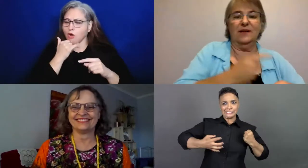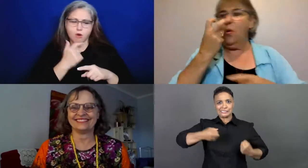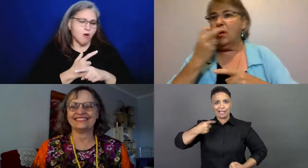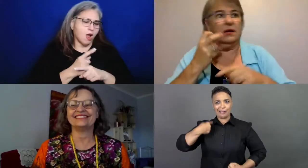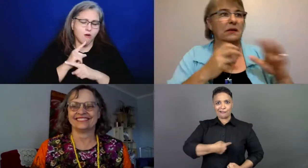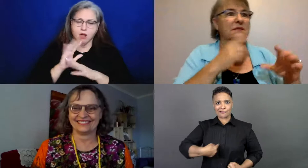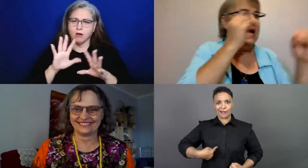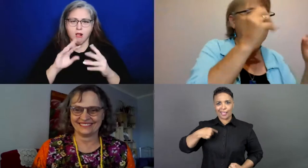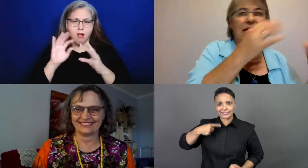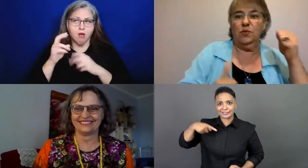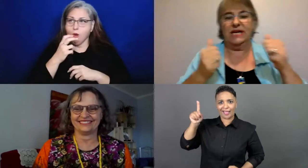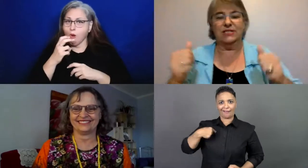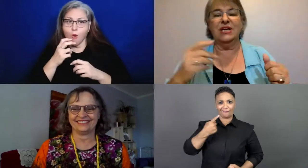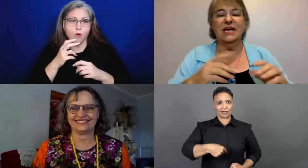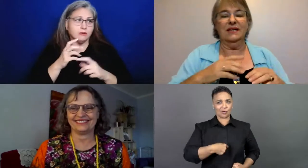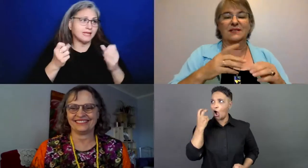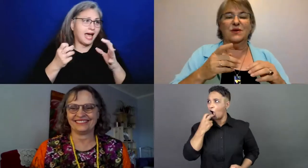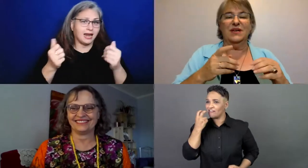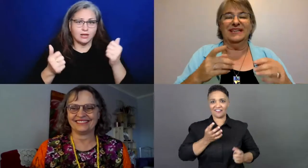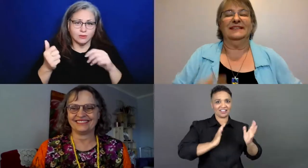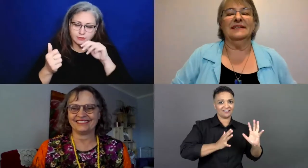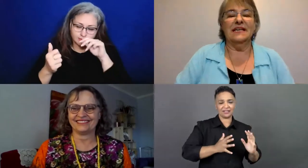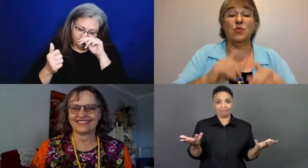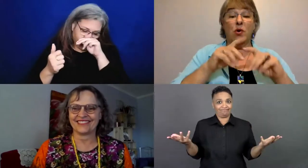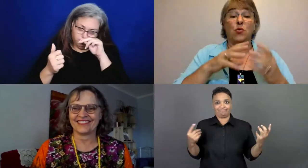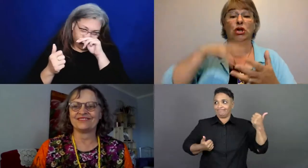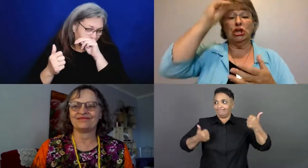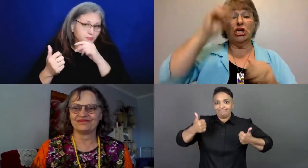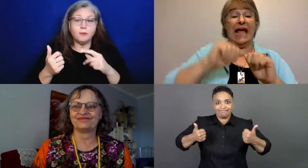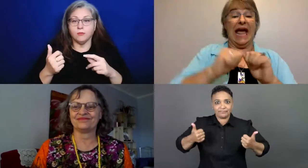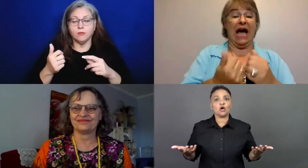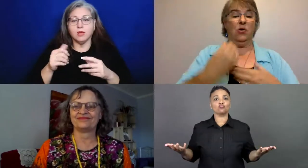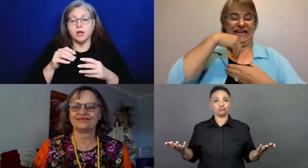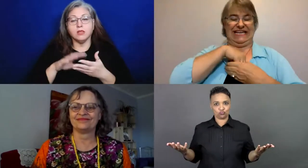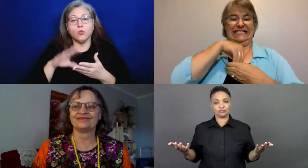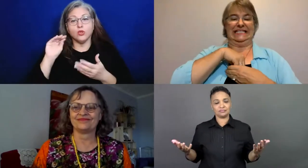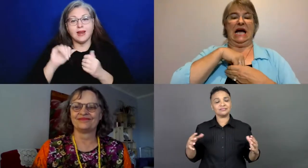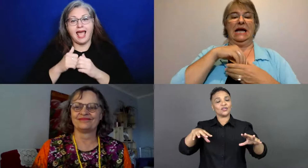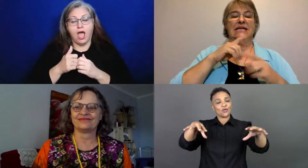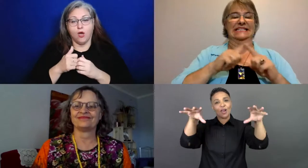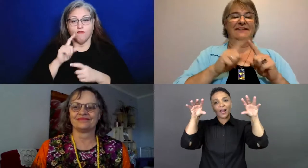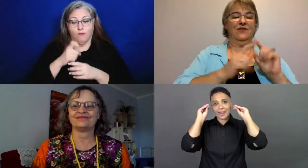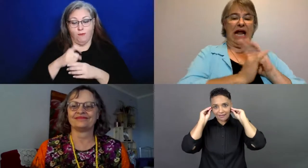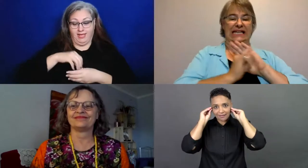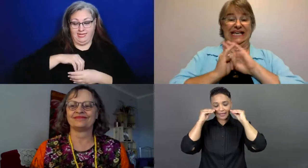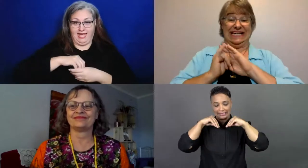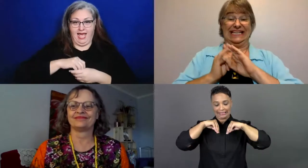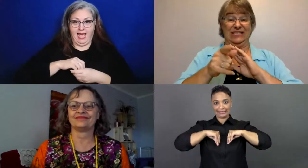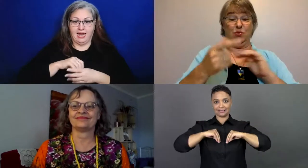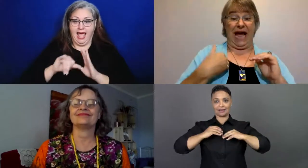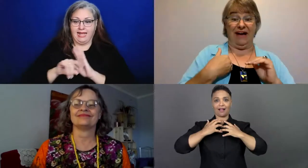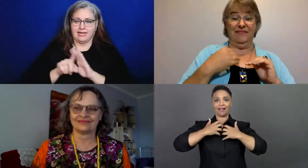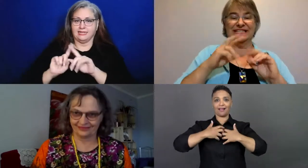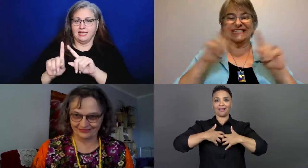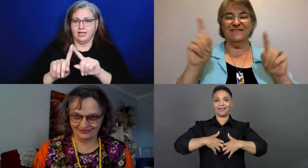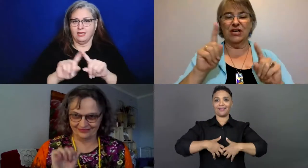right, oral, signing, which. So you know, learn how the inside different identities